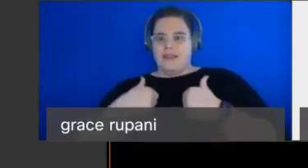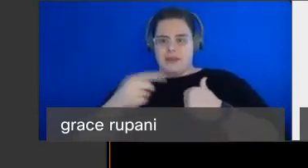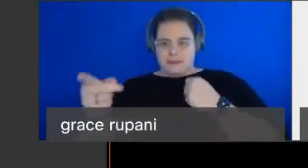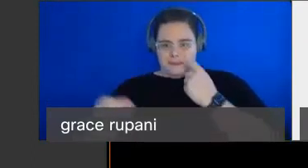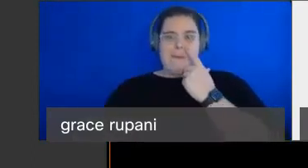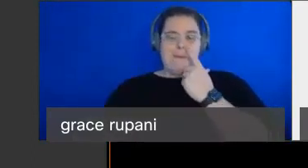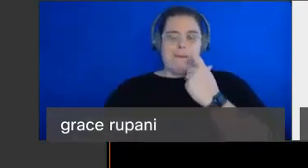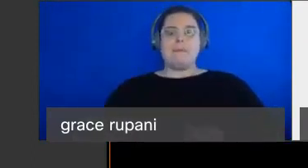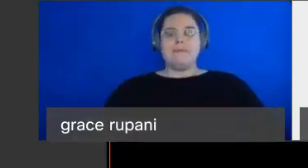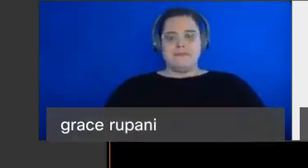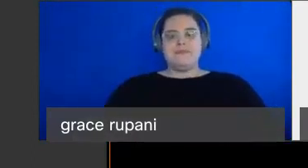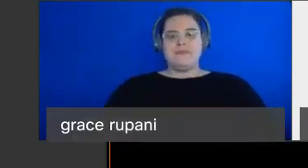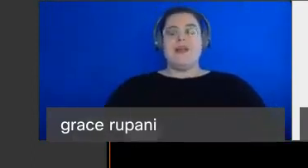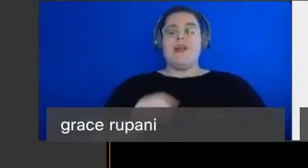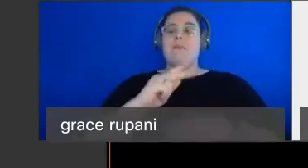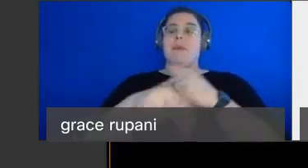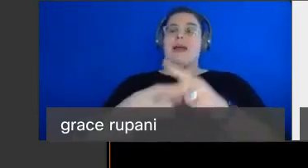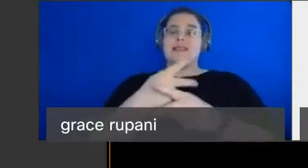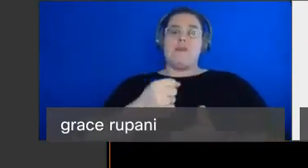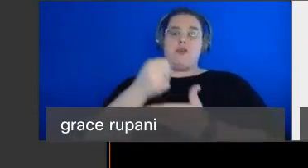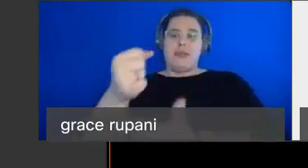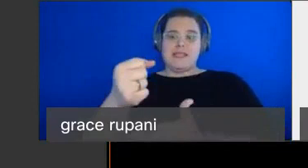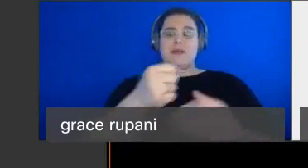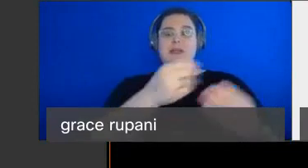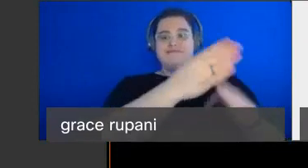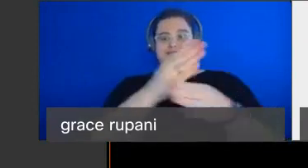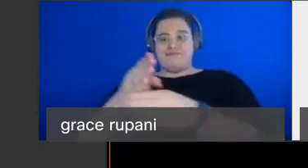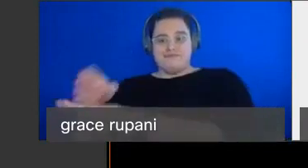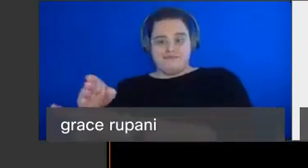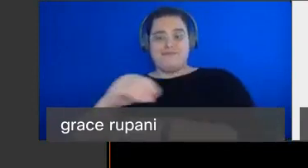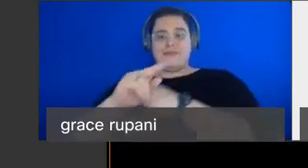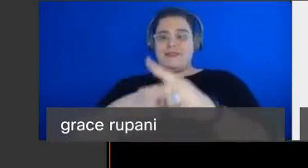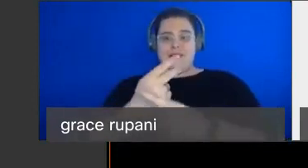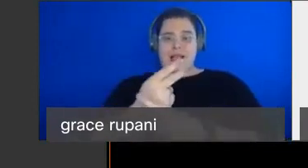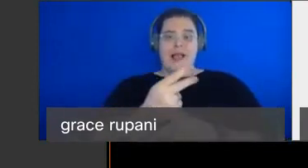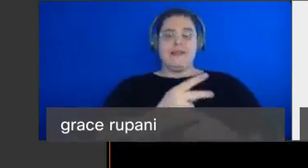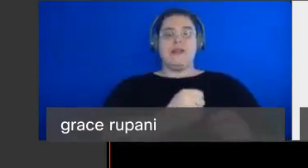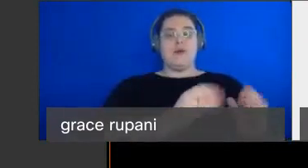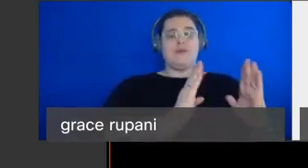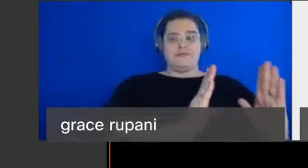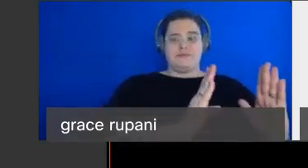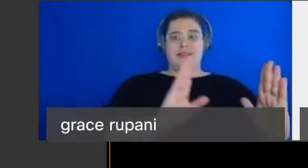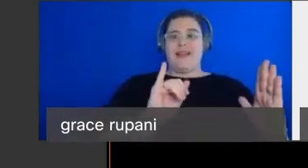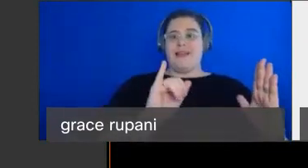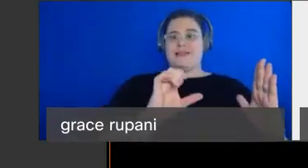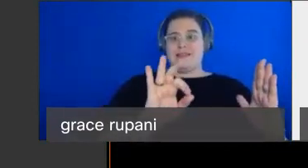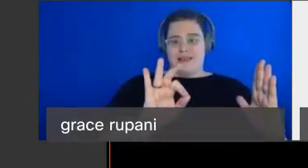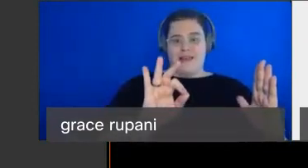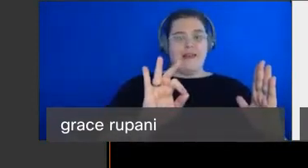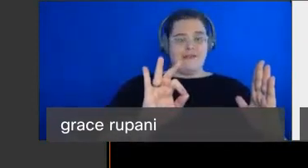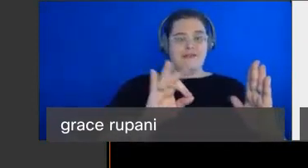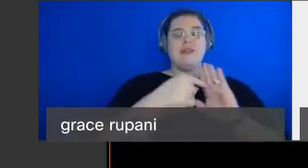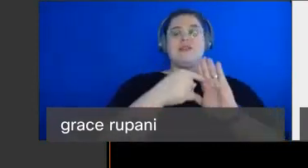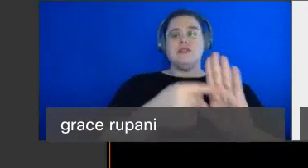So by placement type of our primary placement types, in intermediate care facilities,